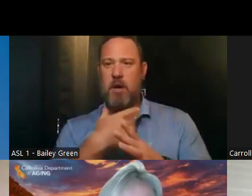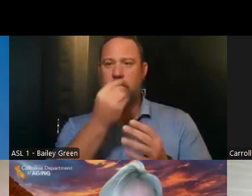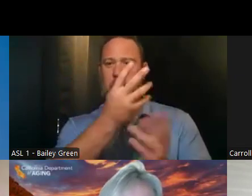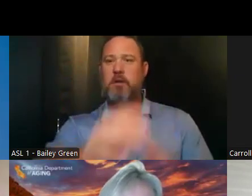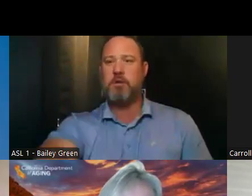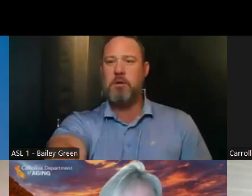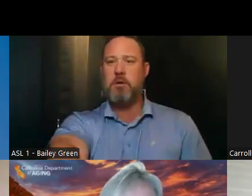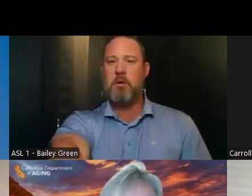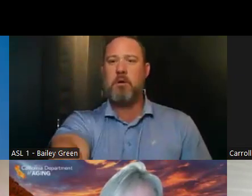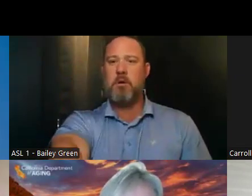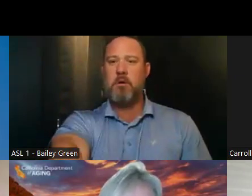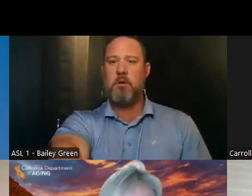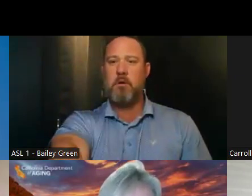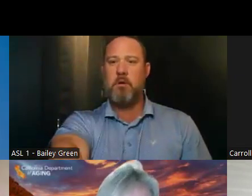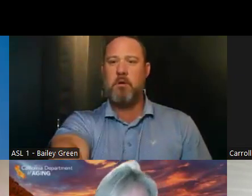info?